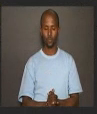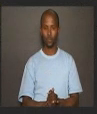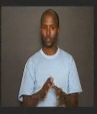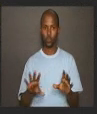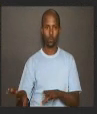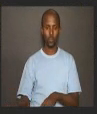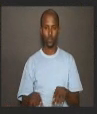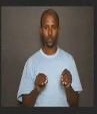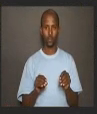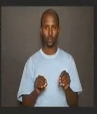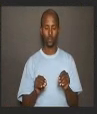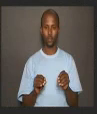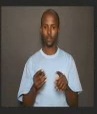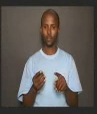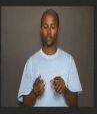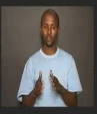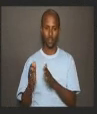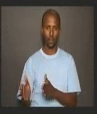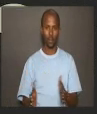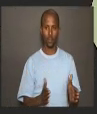Students, let's get ready.